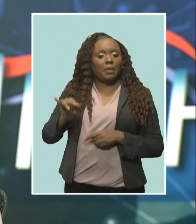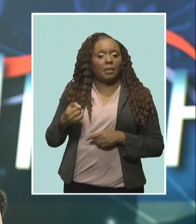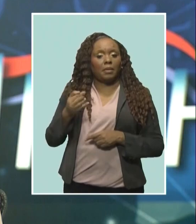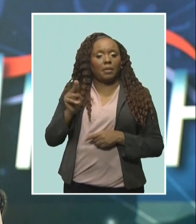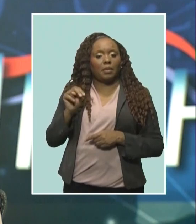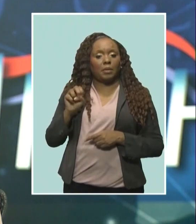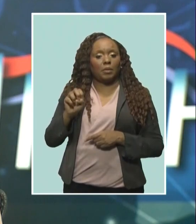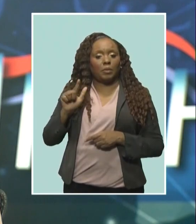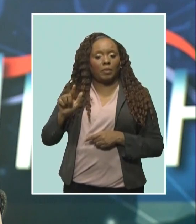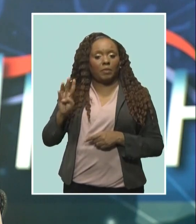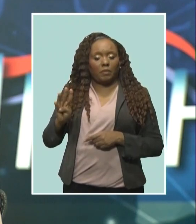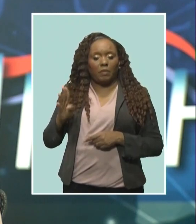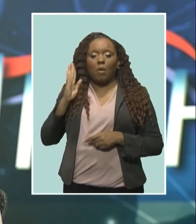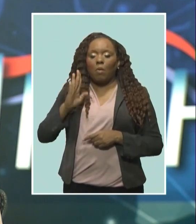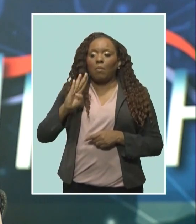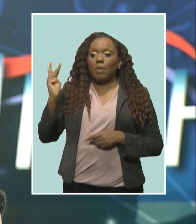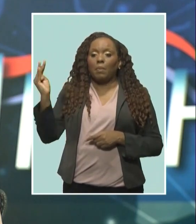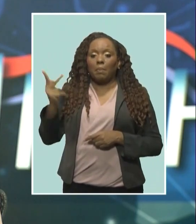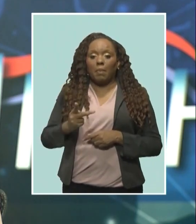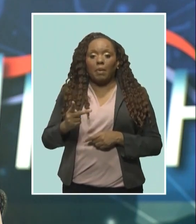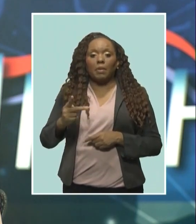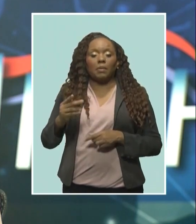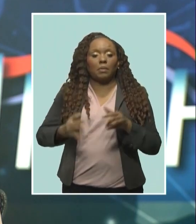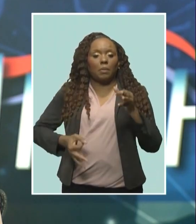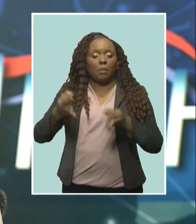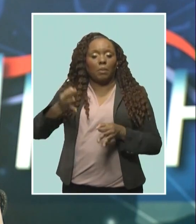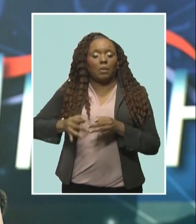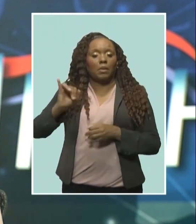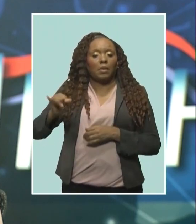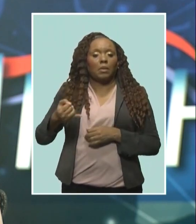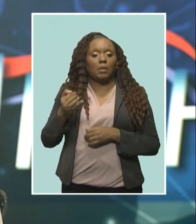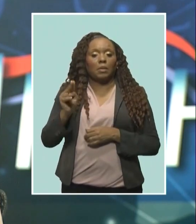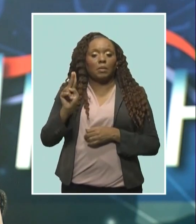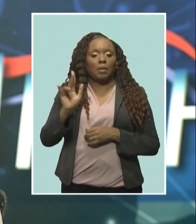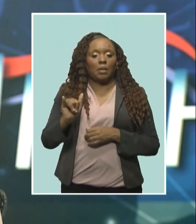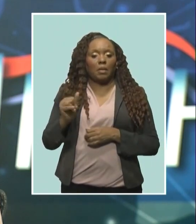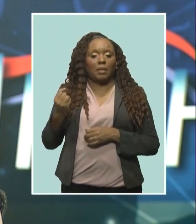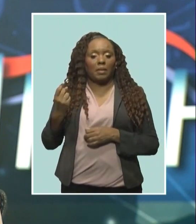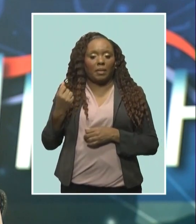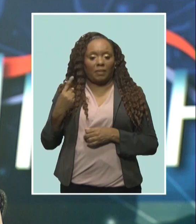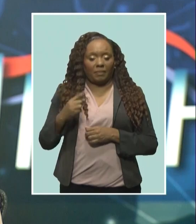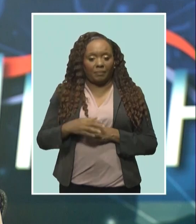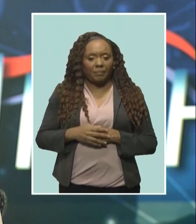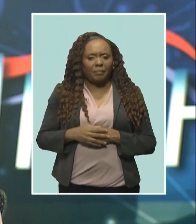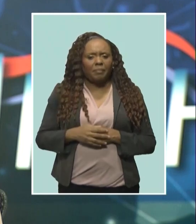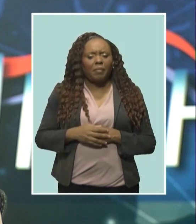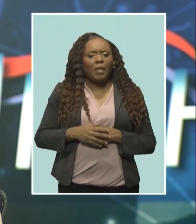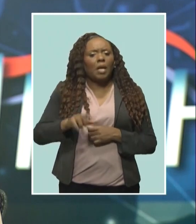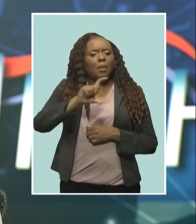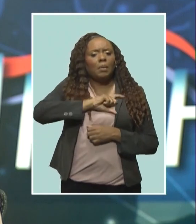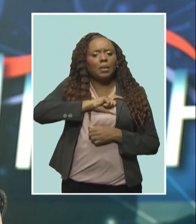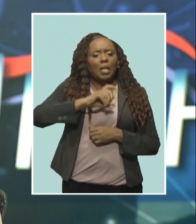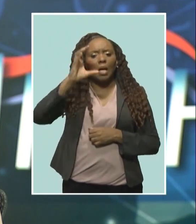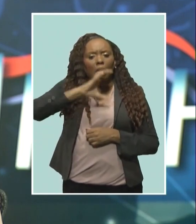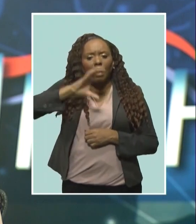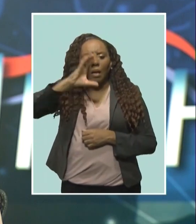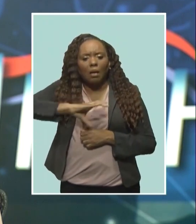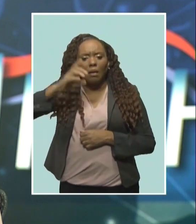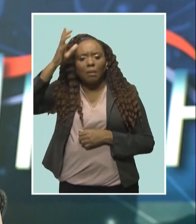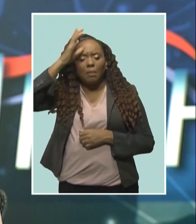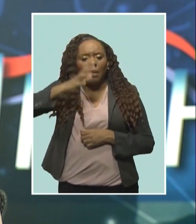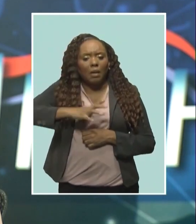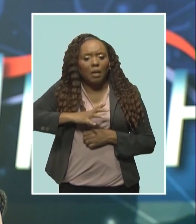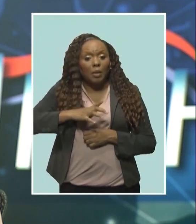is expected to return to court on July 11th. Meanwhile, the Barbados Police Service wants the public to help them locate